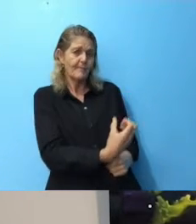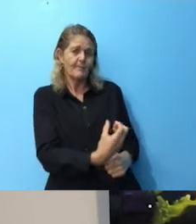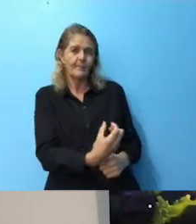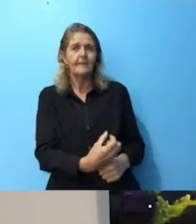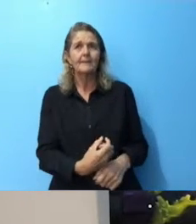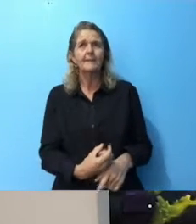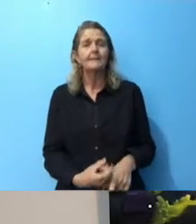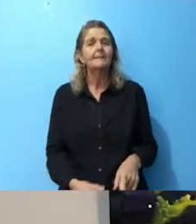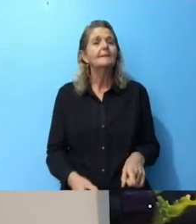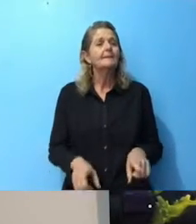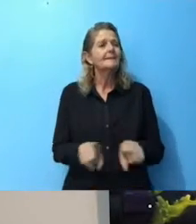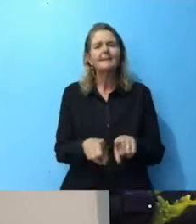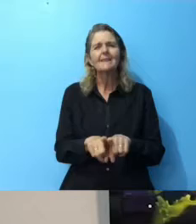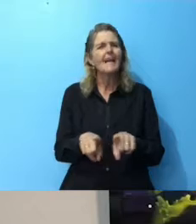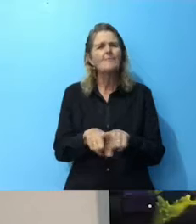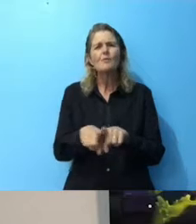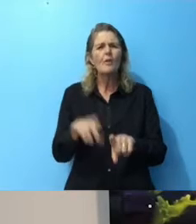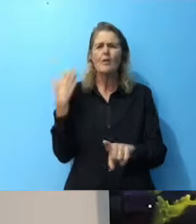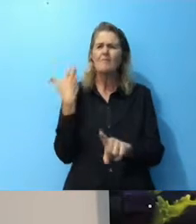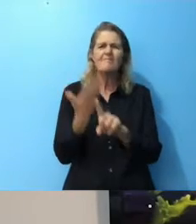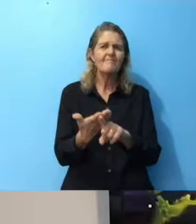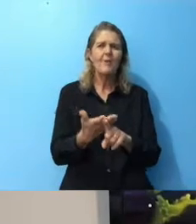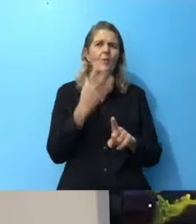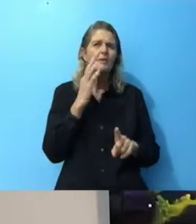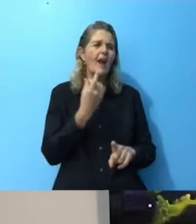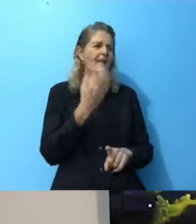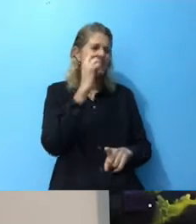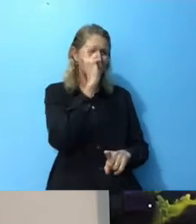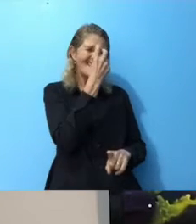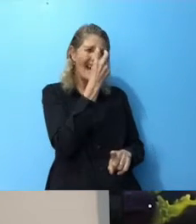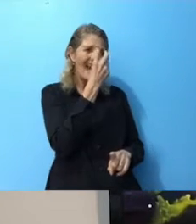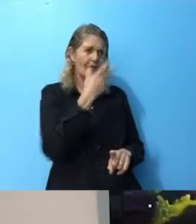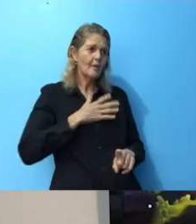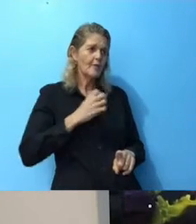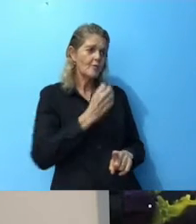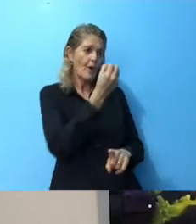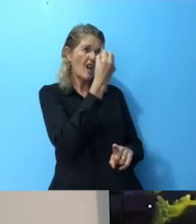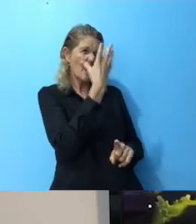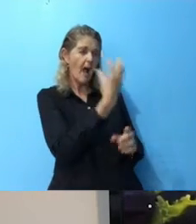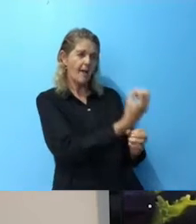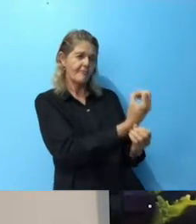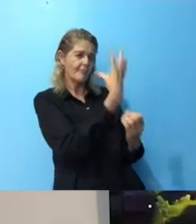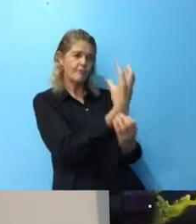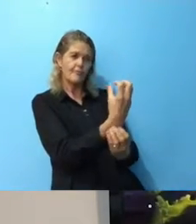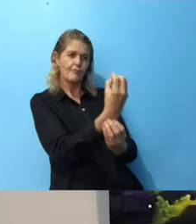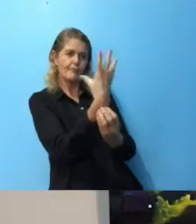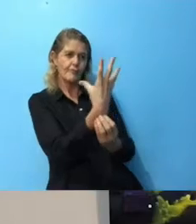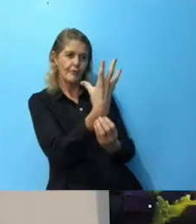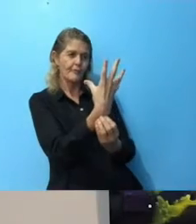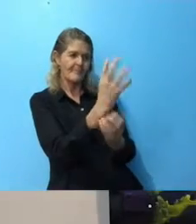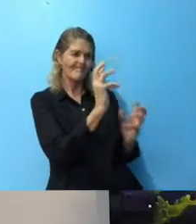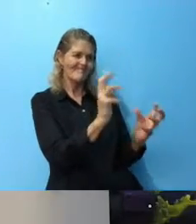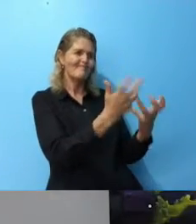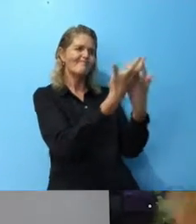the whole time, when you've got that darkness in the front, we want that lightness coming through. They really play off each other. I think that's